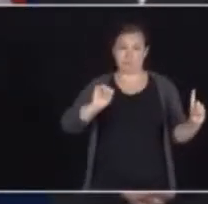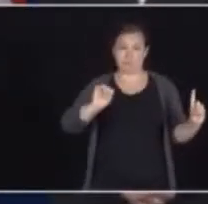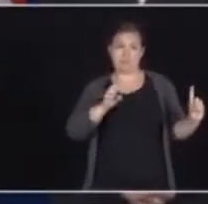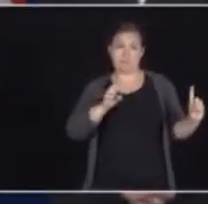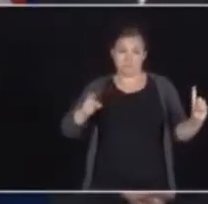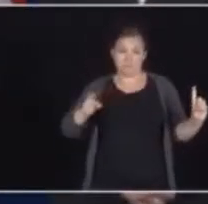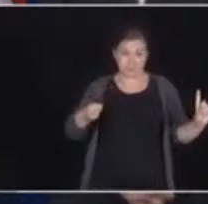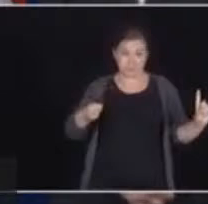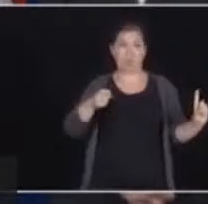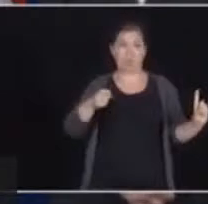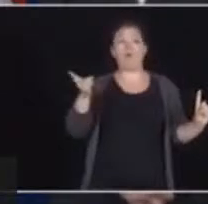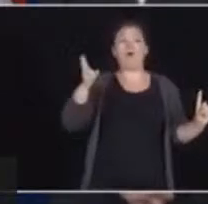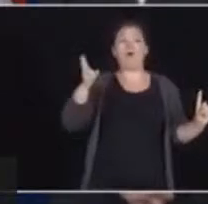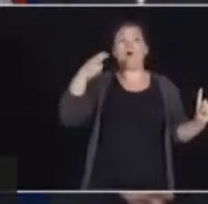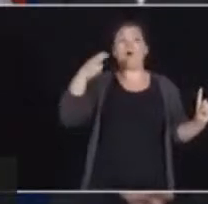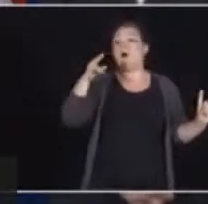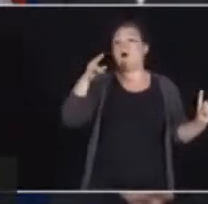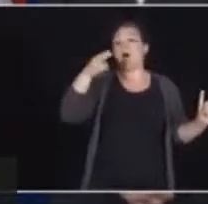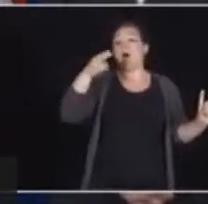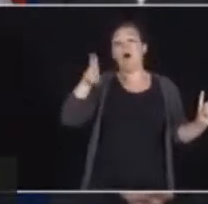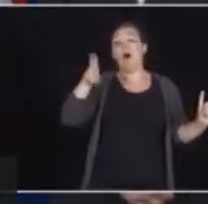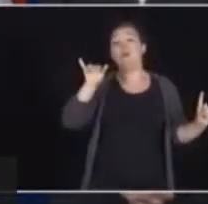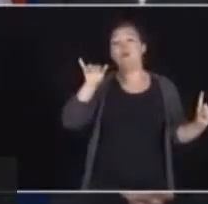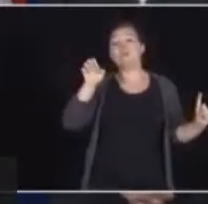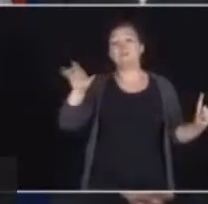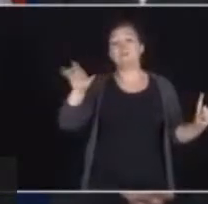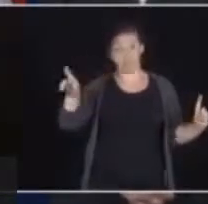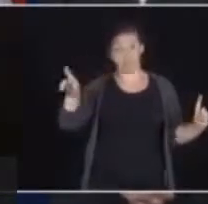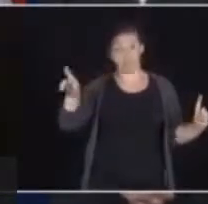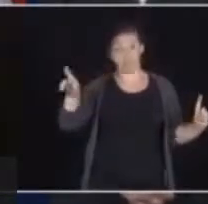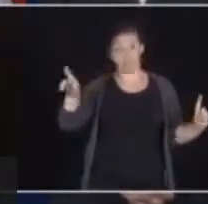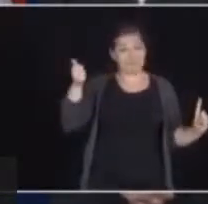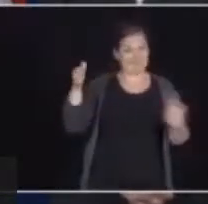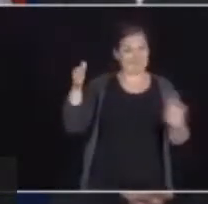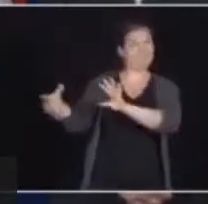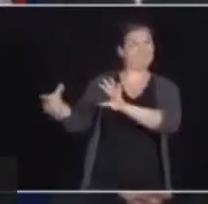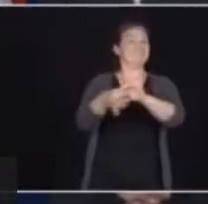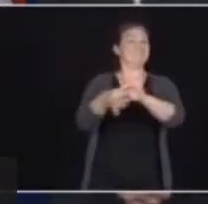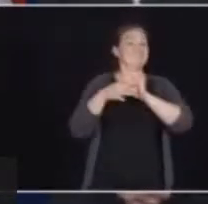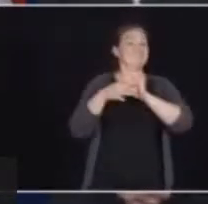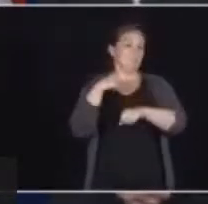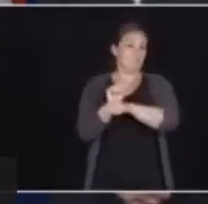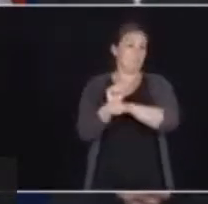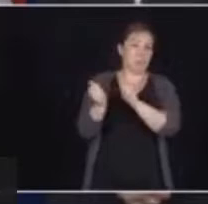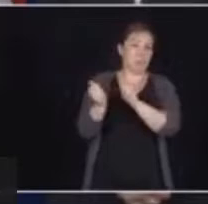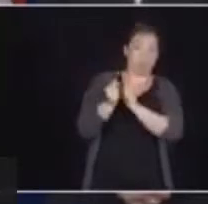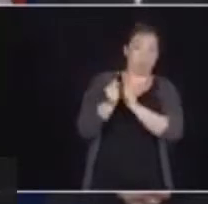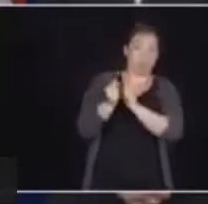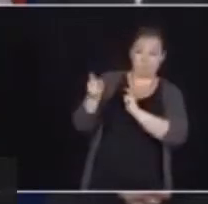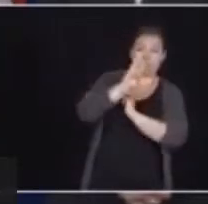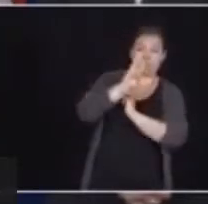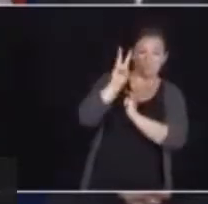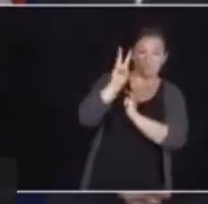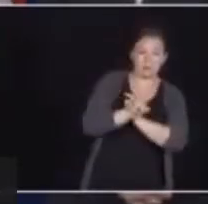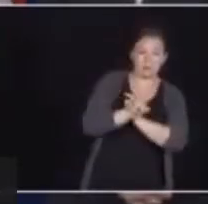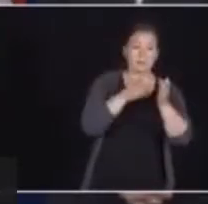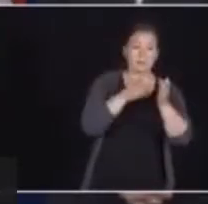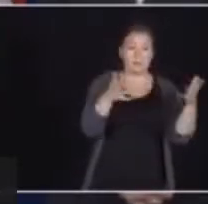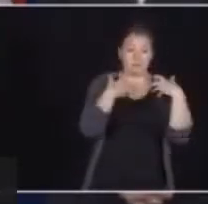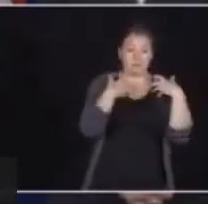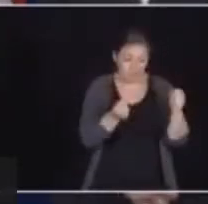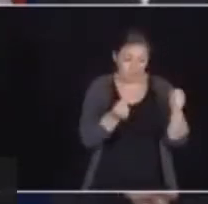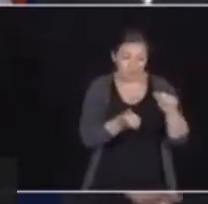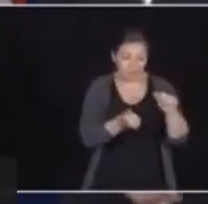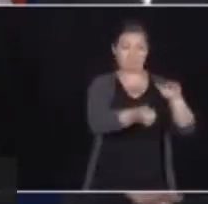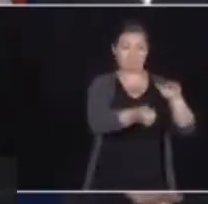We've been working with a local Chief Officer of Public Health in Windsor-Essex, along with Public Health Ontario, with Ontario Health, and